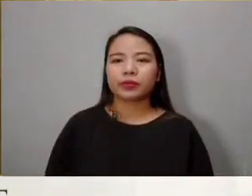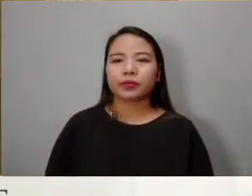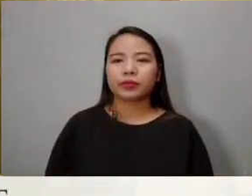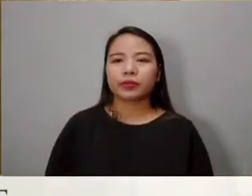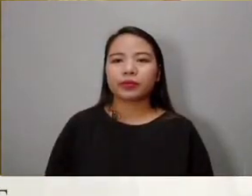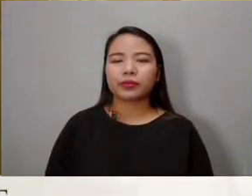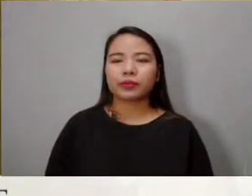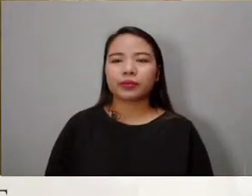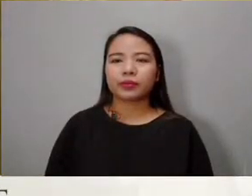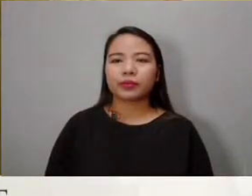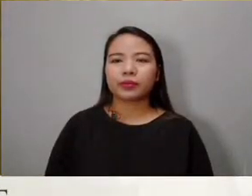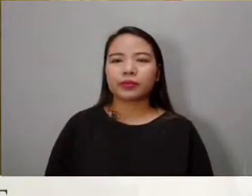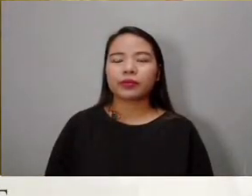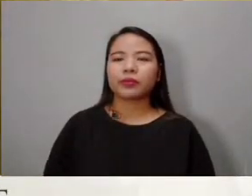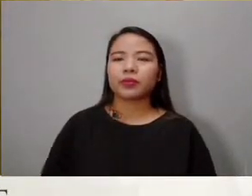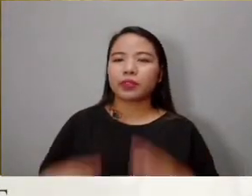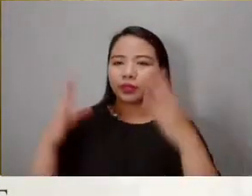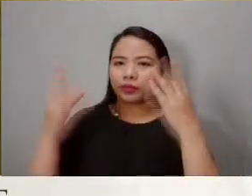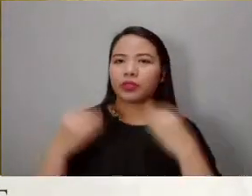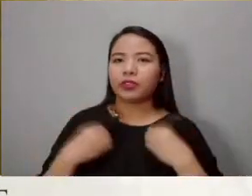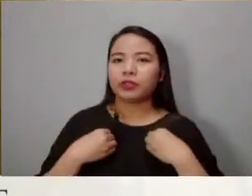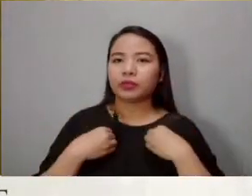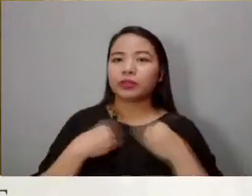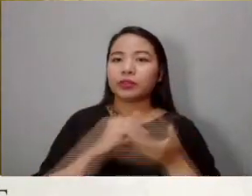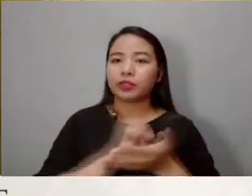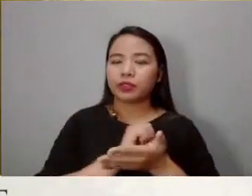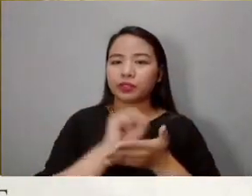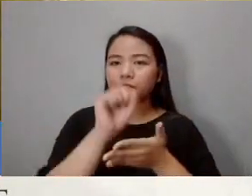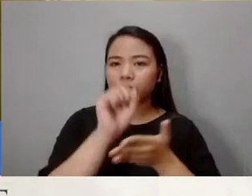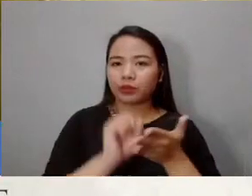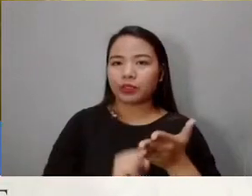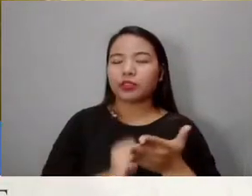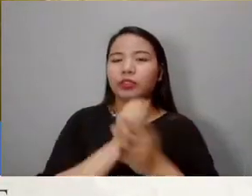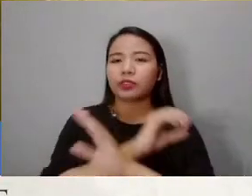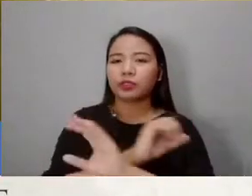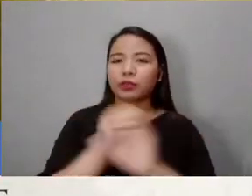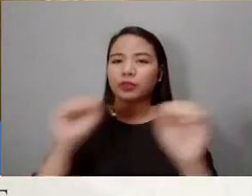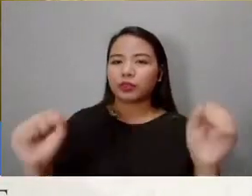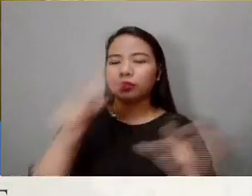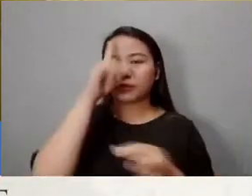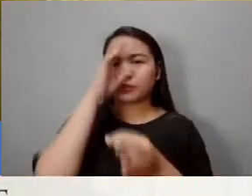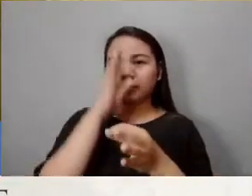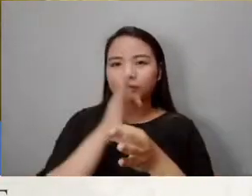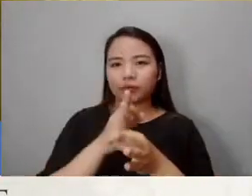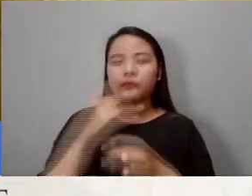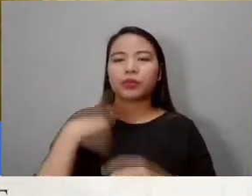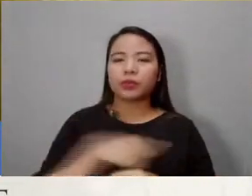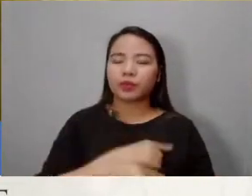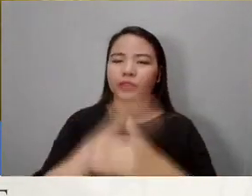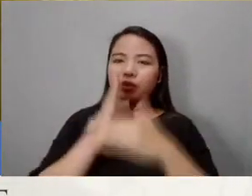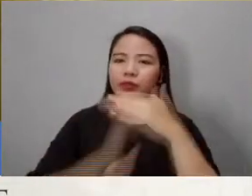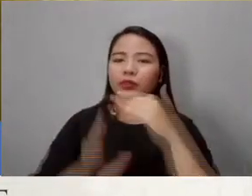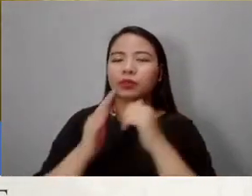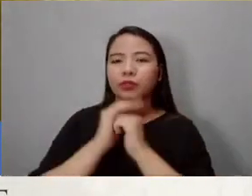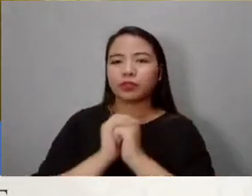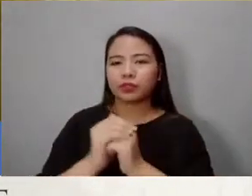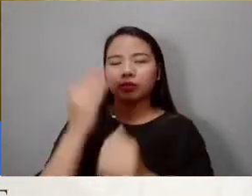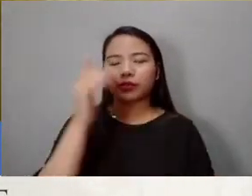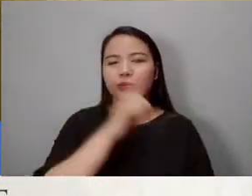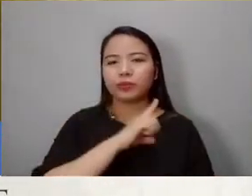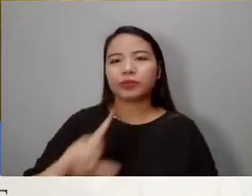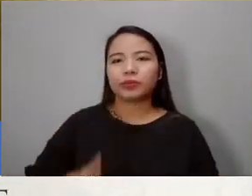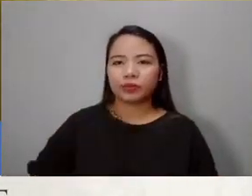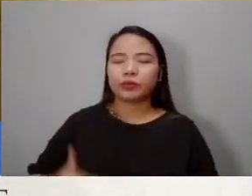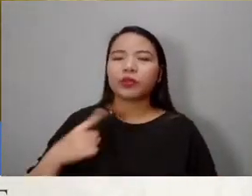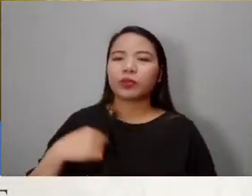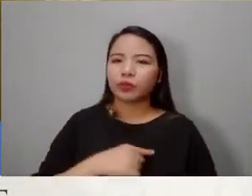Having received the sacrament of salvation and of faith, we humbly beseech you, O Lord, that we who devoutly